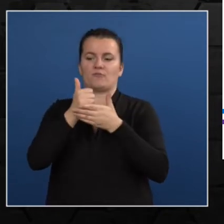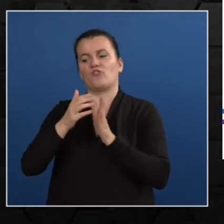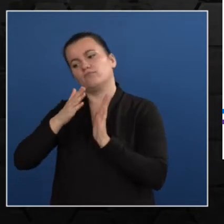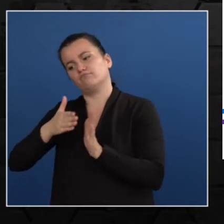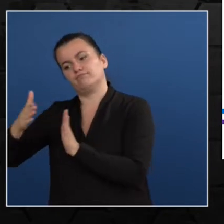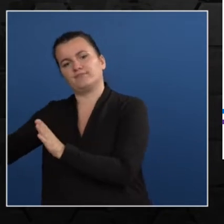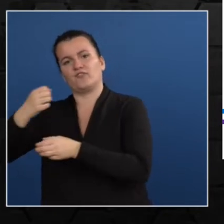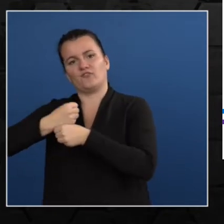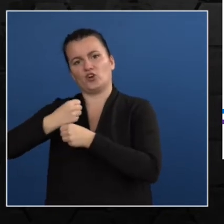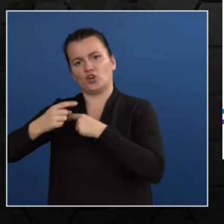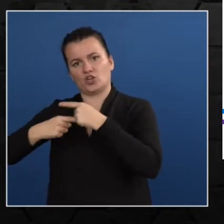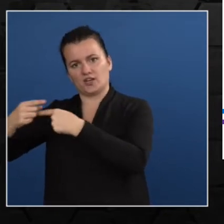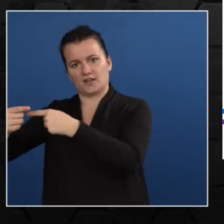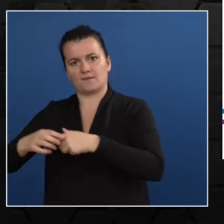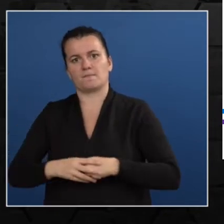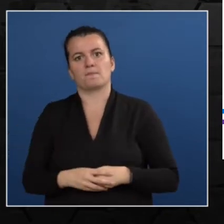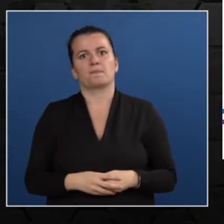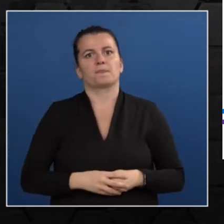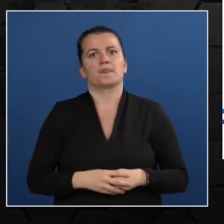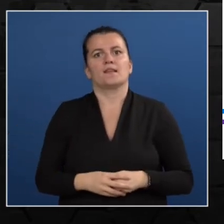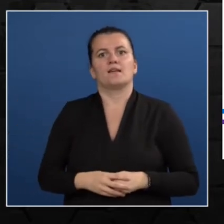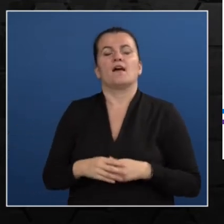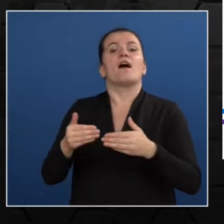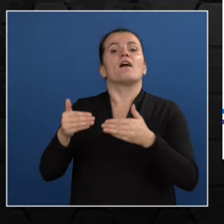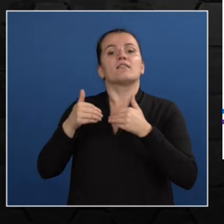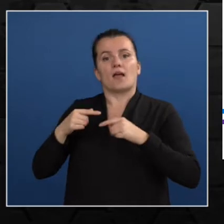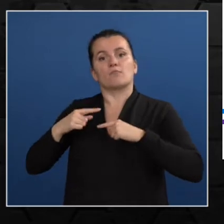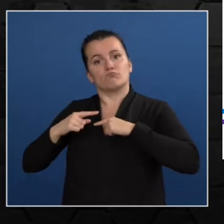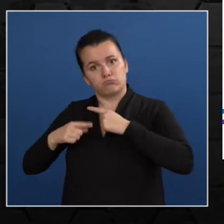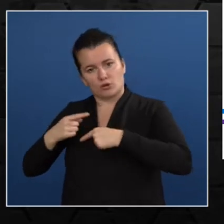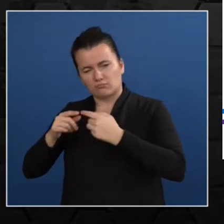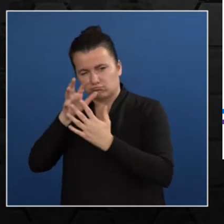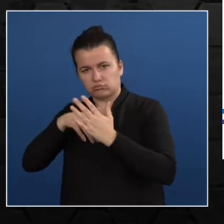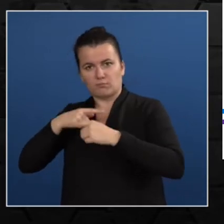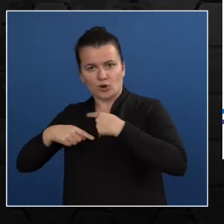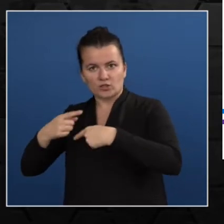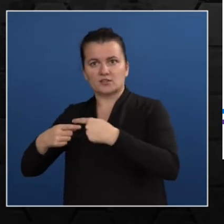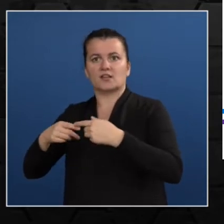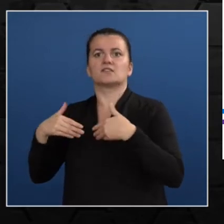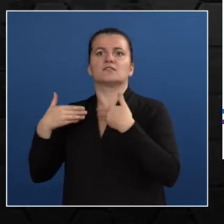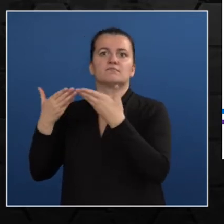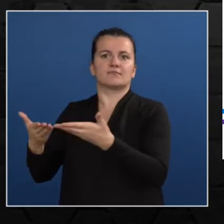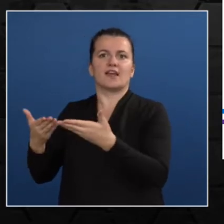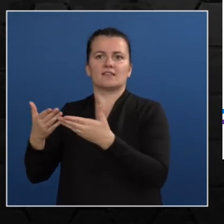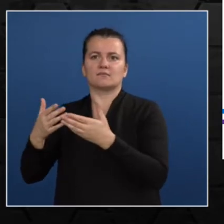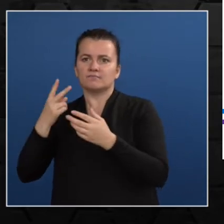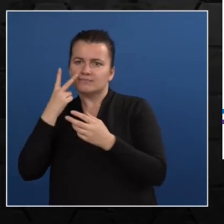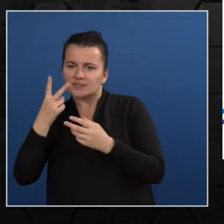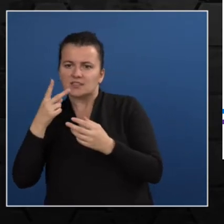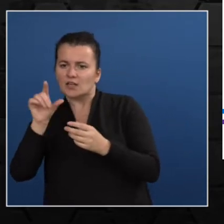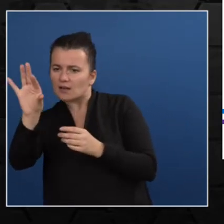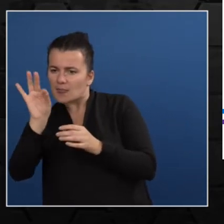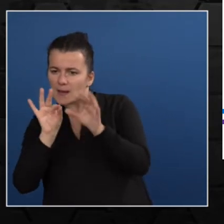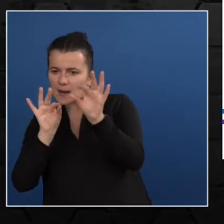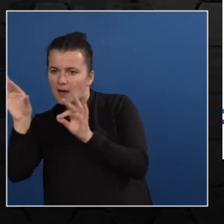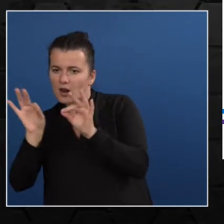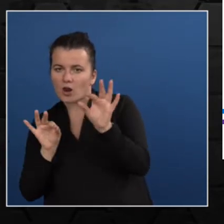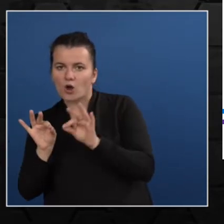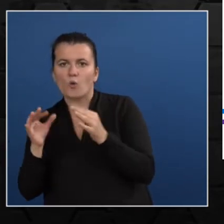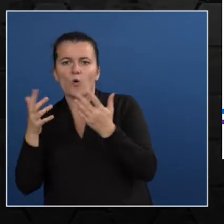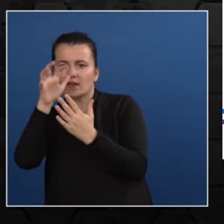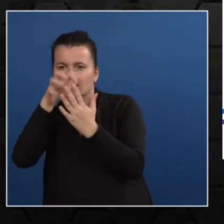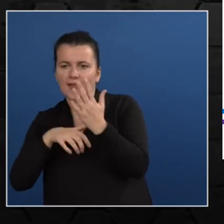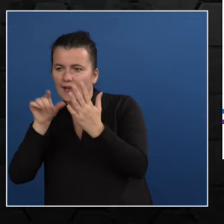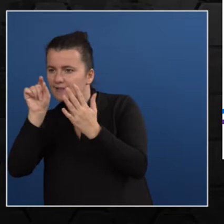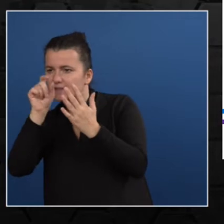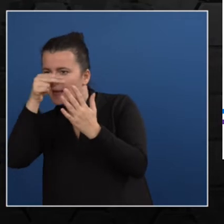to pre-process it, and then you have to feature engineer it. You have to extract features from your text. You have to remove the stop